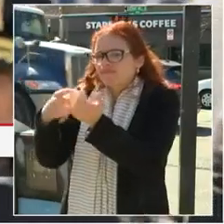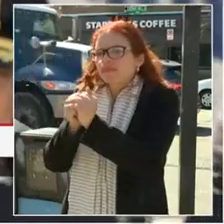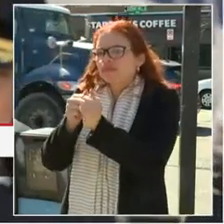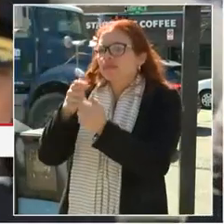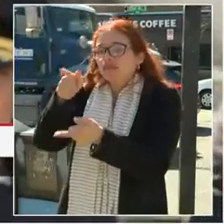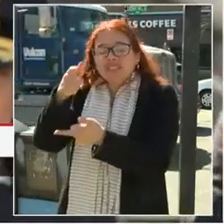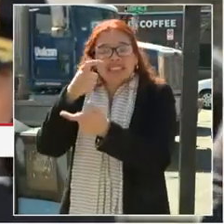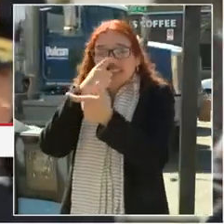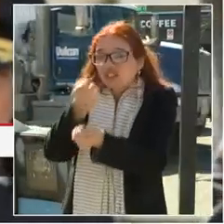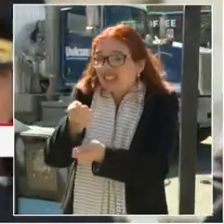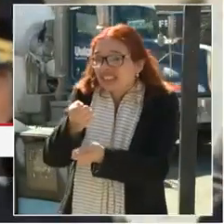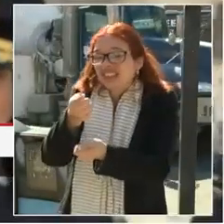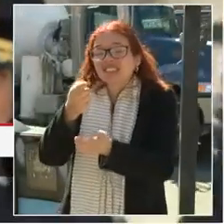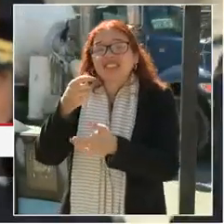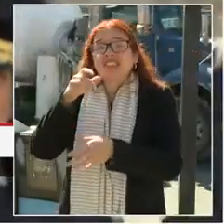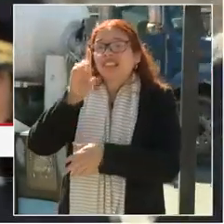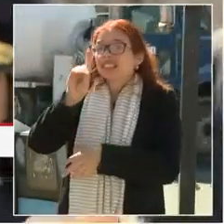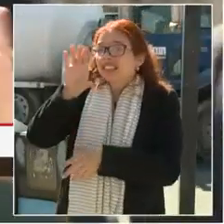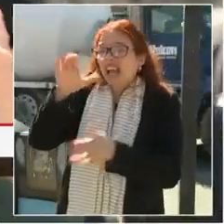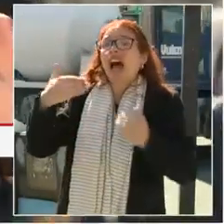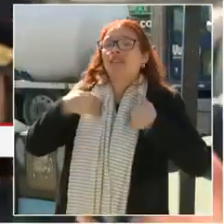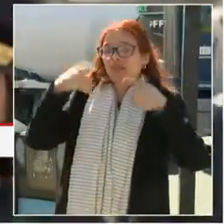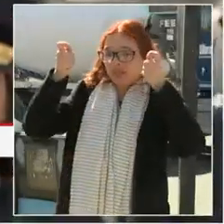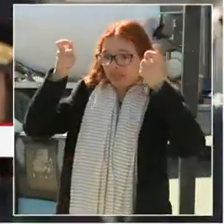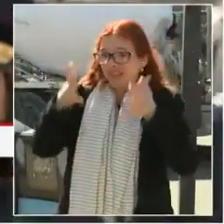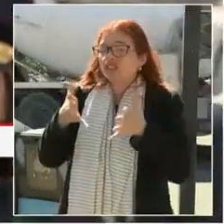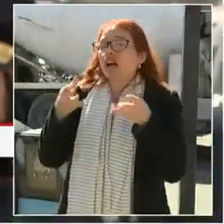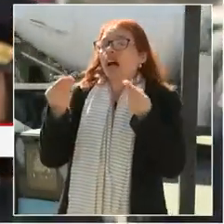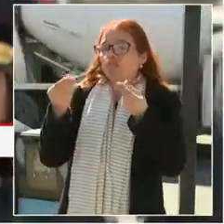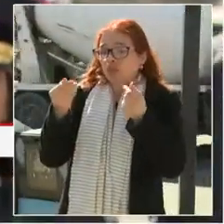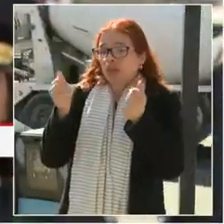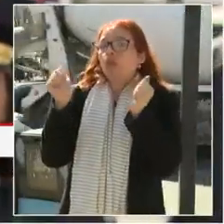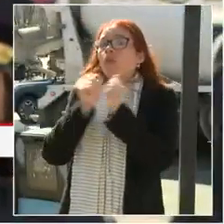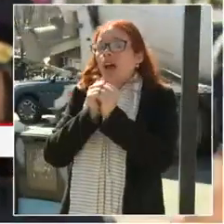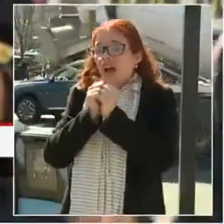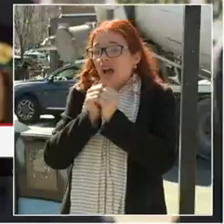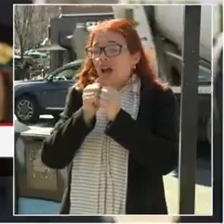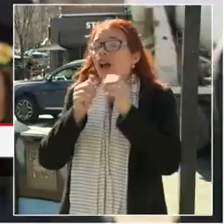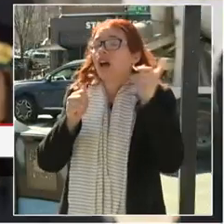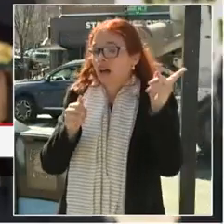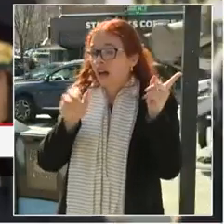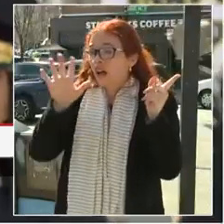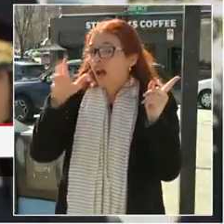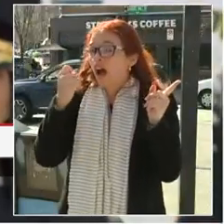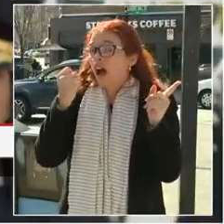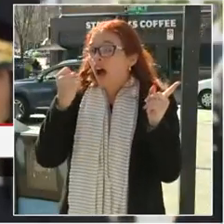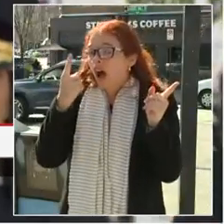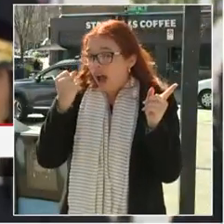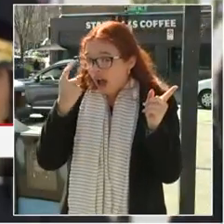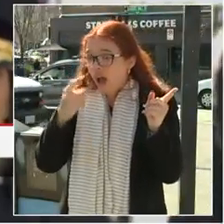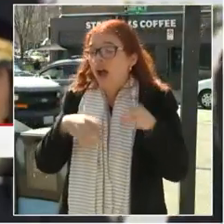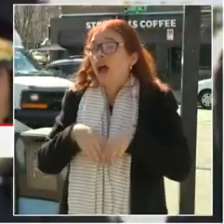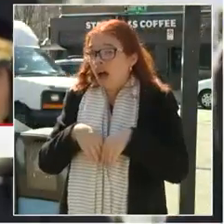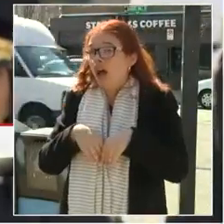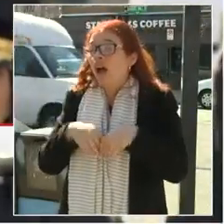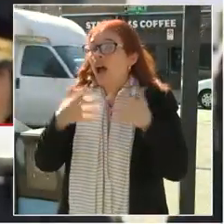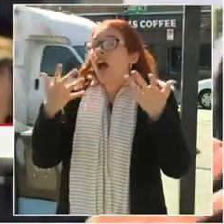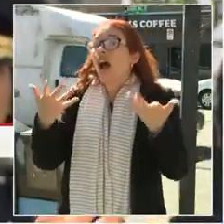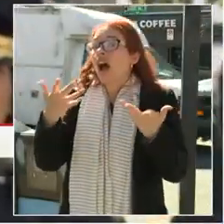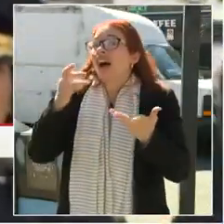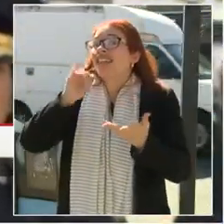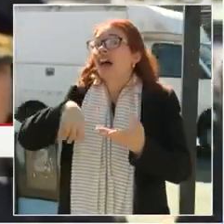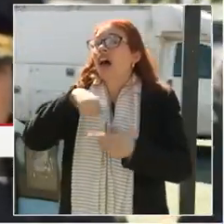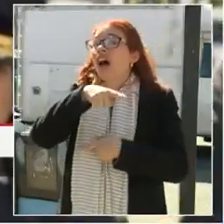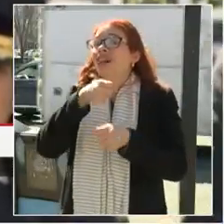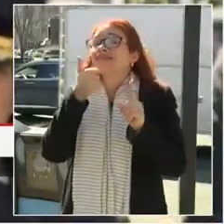the district having control of its land without, mind you, a self-imposed rider. And